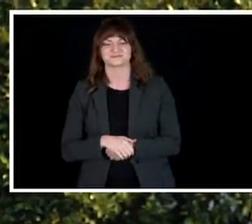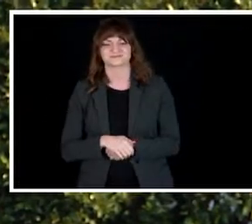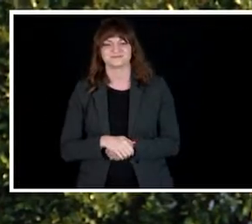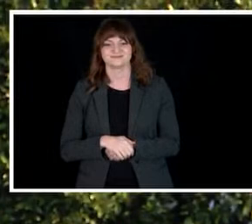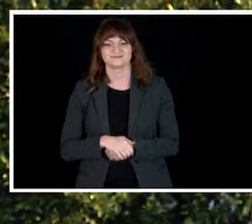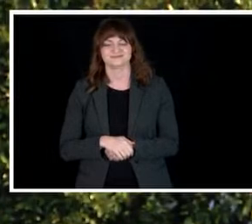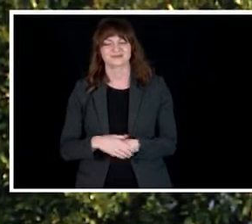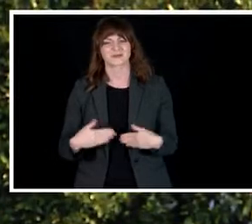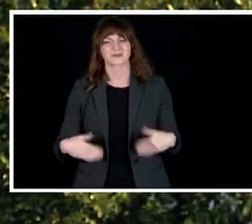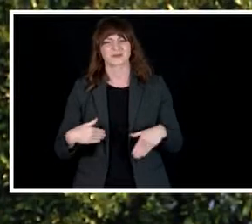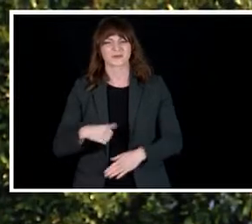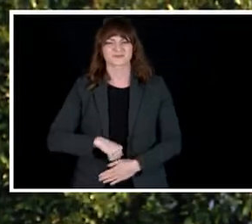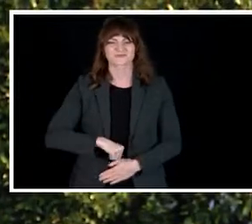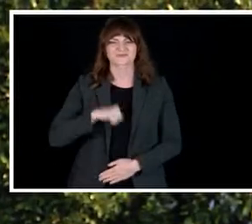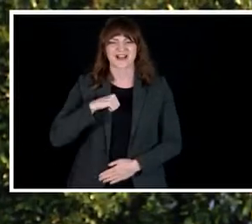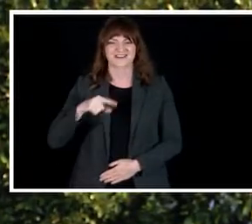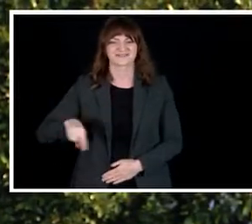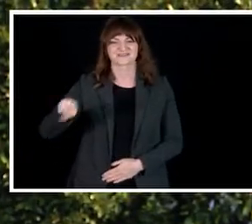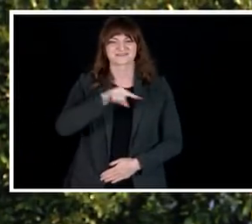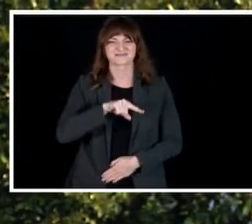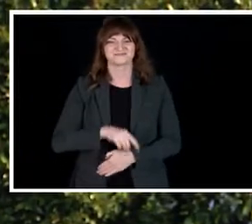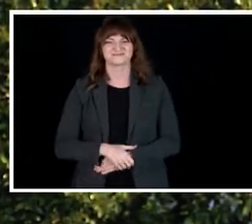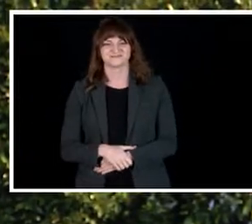are truly proud of you all.